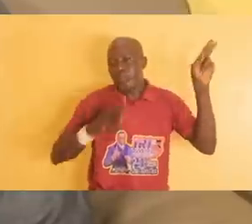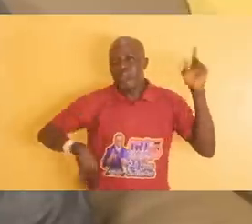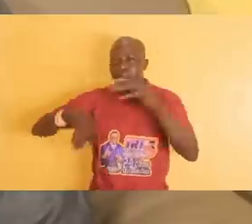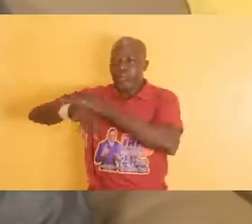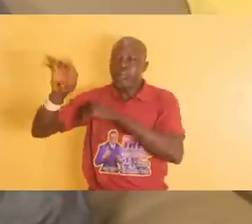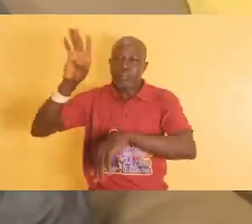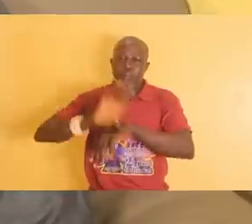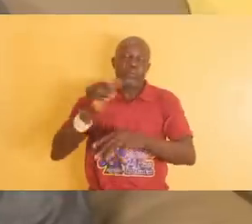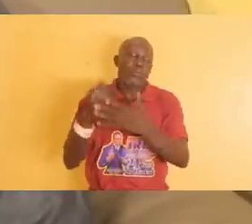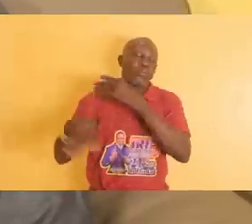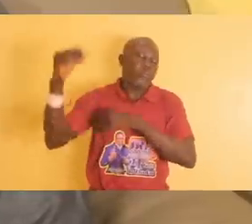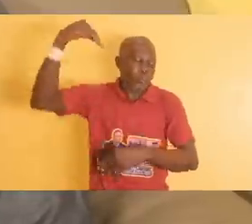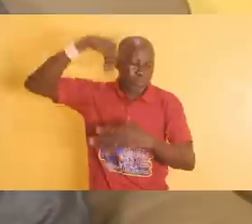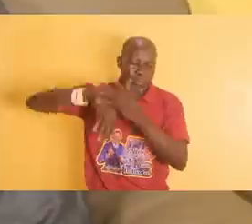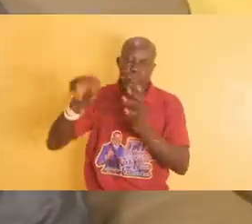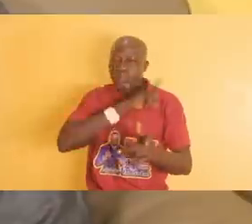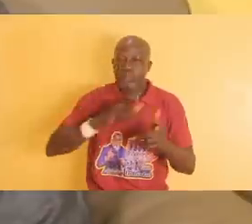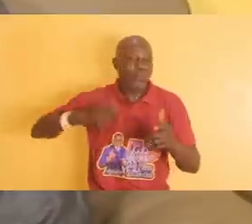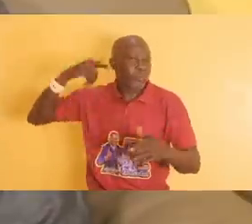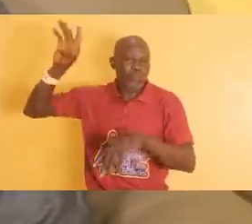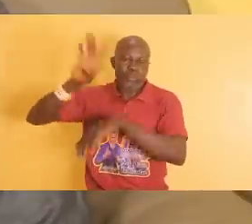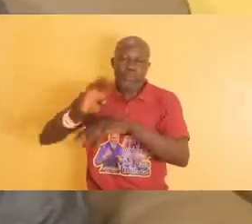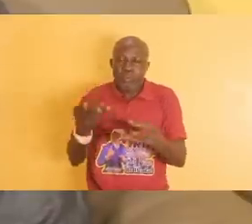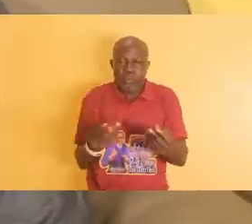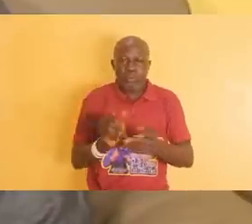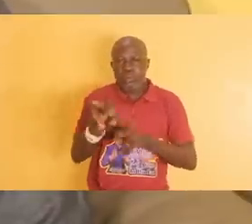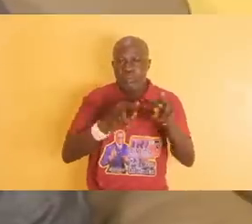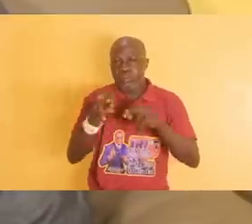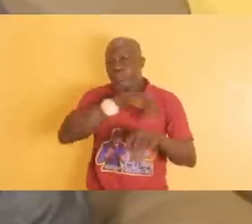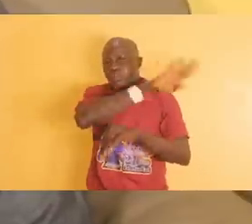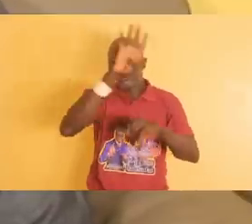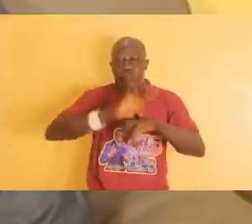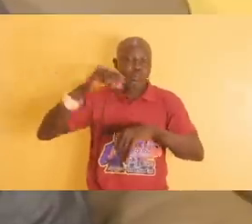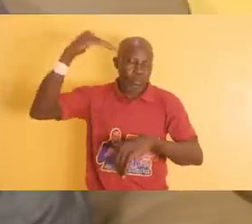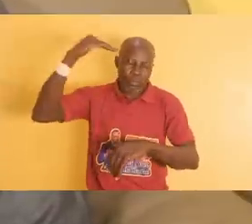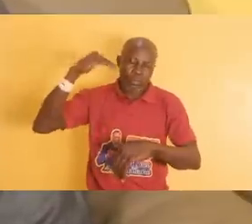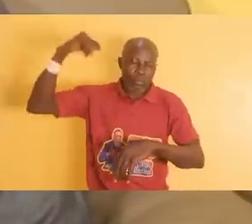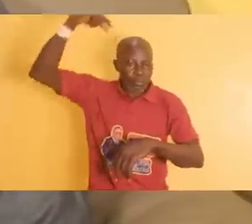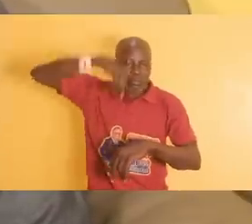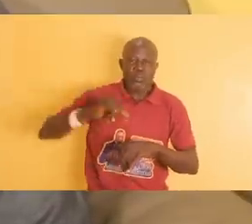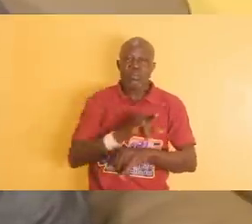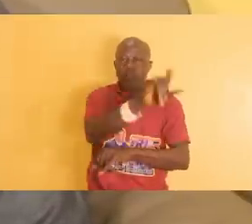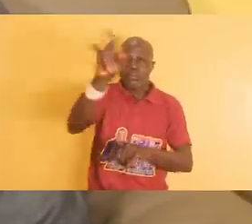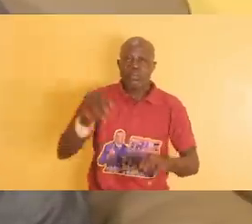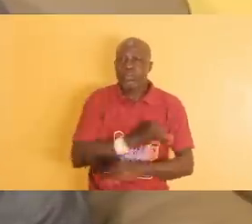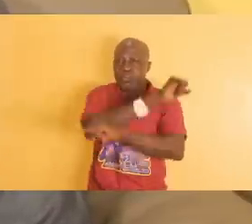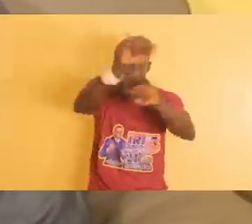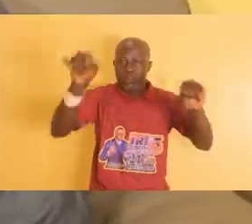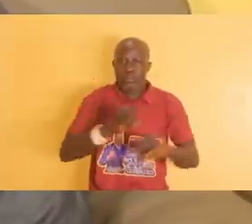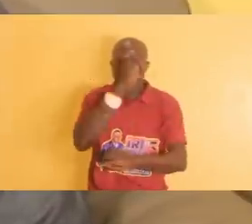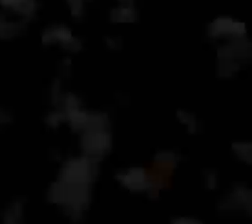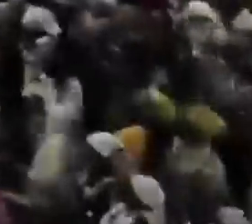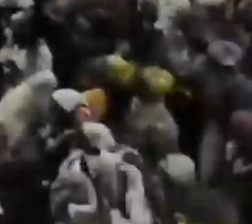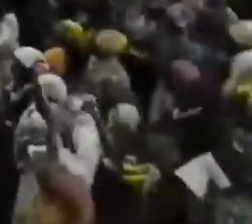Babasebioba lati ijo Cedar Cabodin Church land of reality toliju awa ni baremu idiobi airport area ni